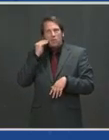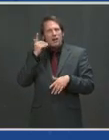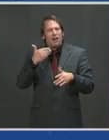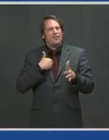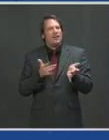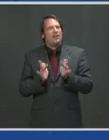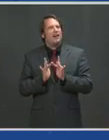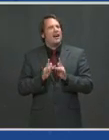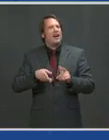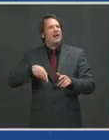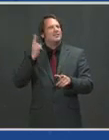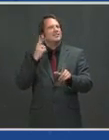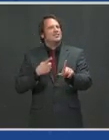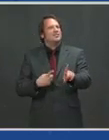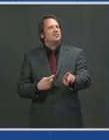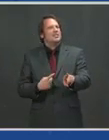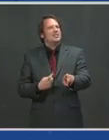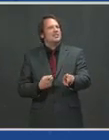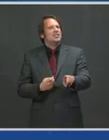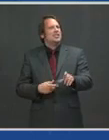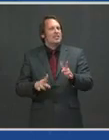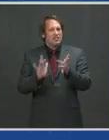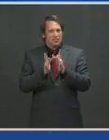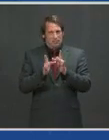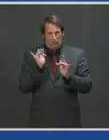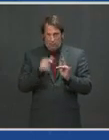high-speed internet is infrastructure.